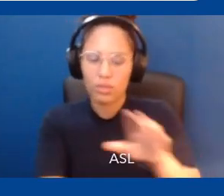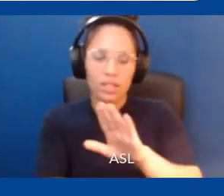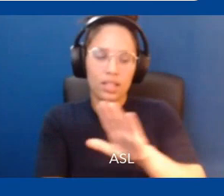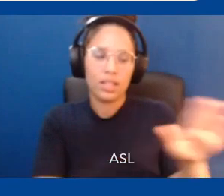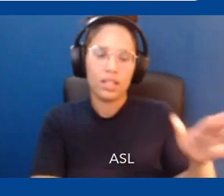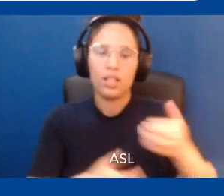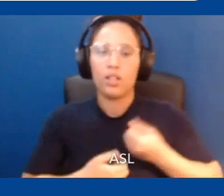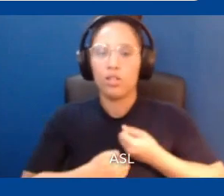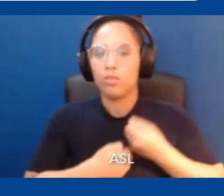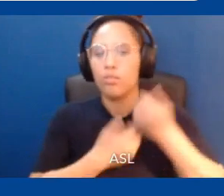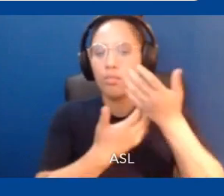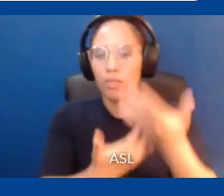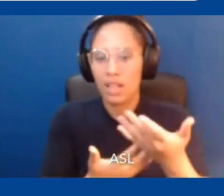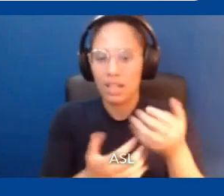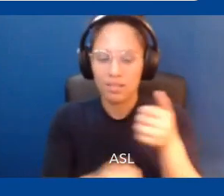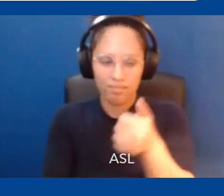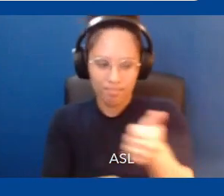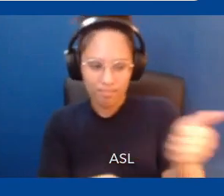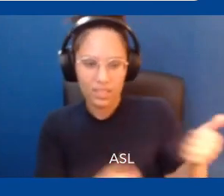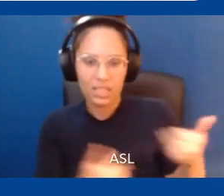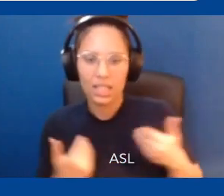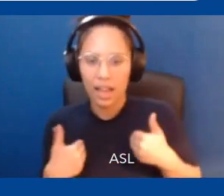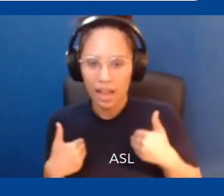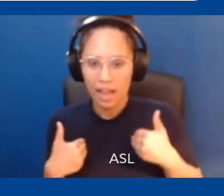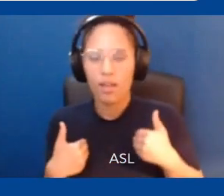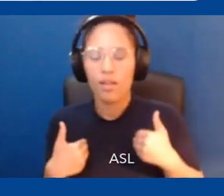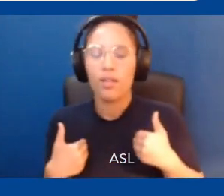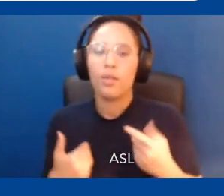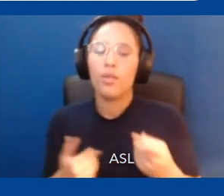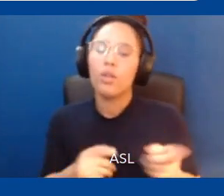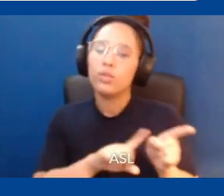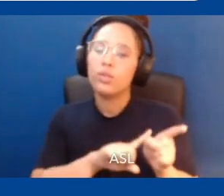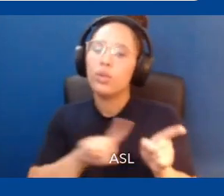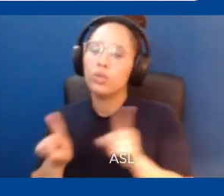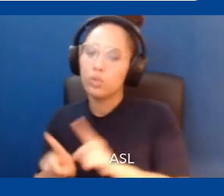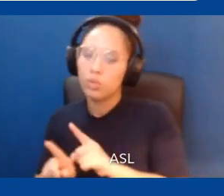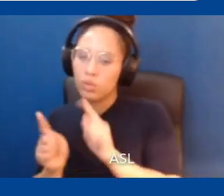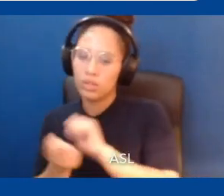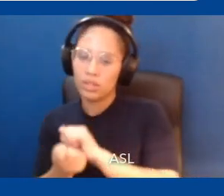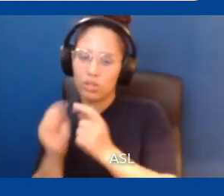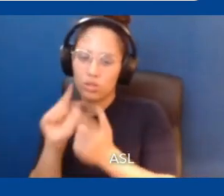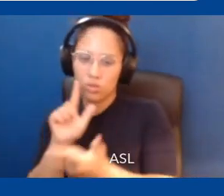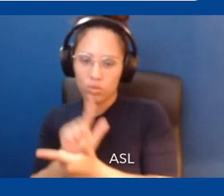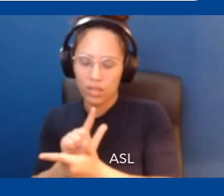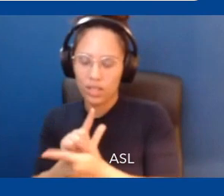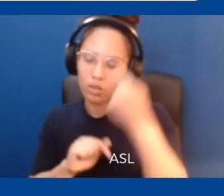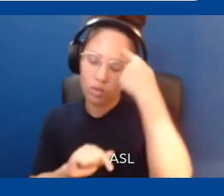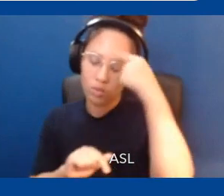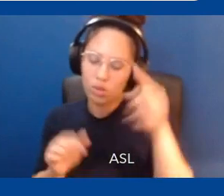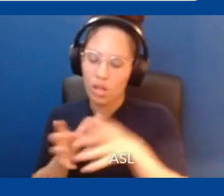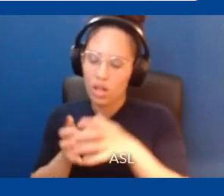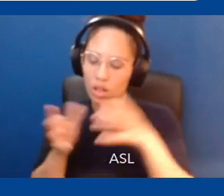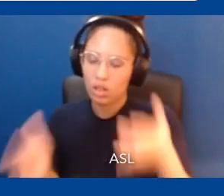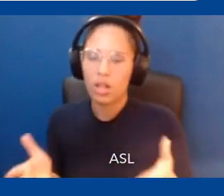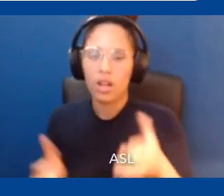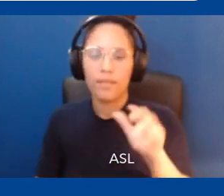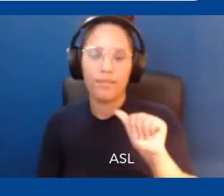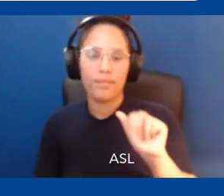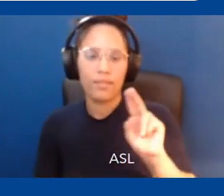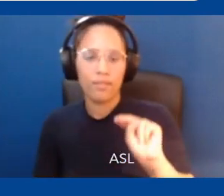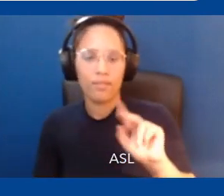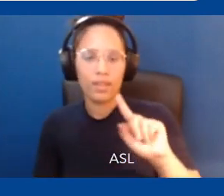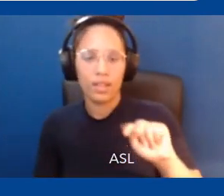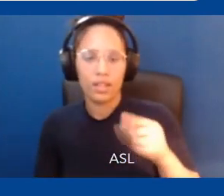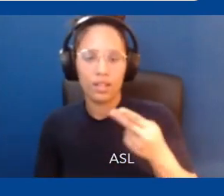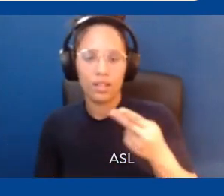the 60s. So that's one thing. The second is like the translation of so many anthropological work about their communities.